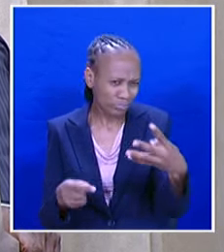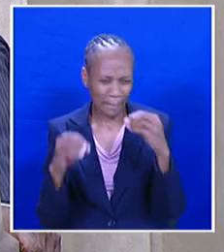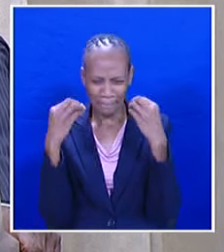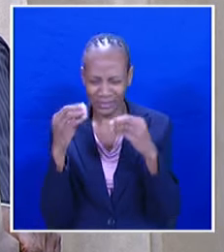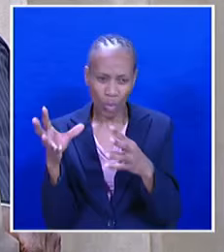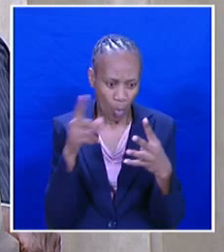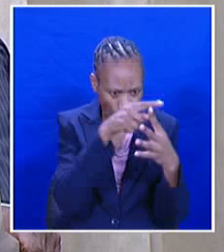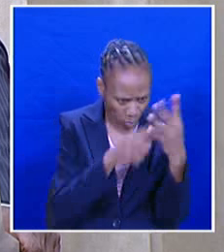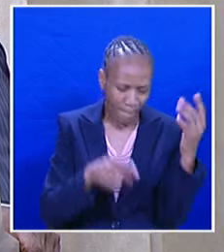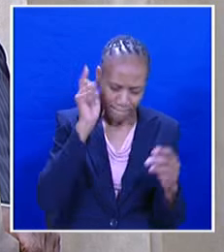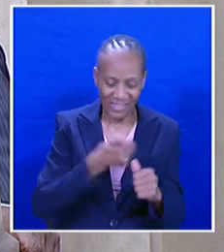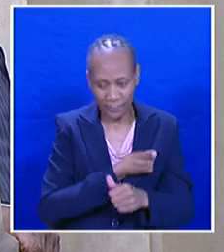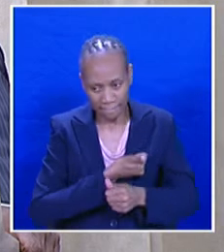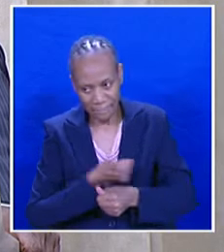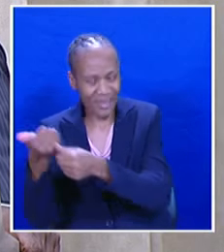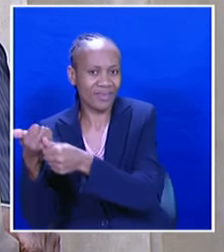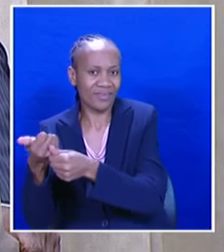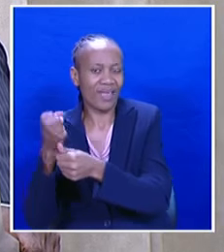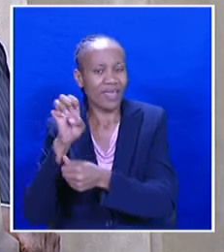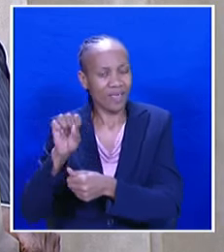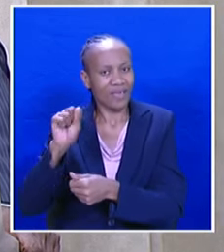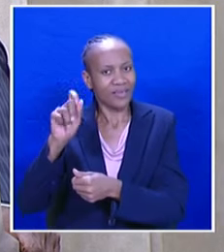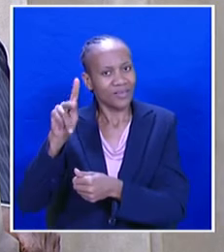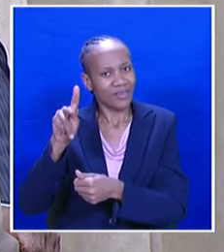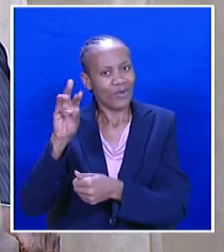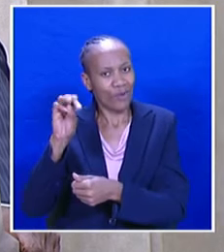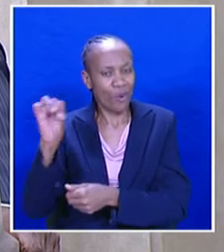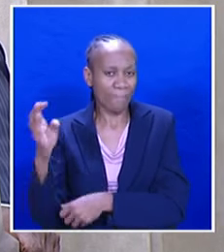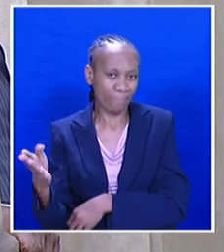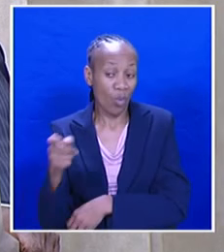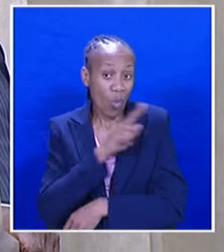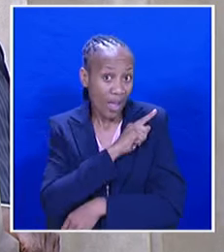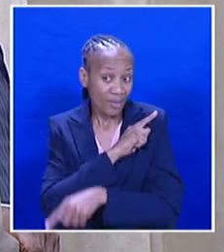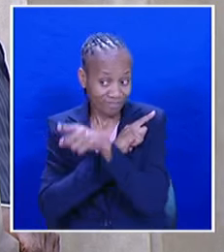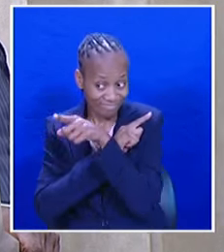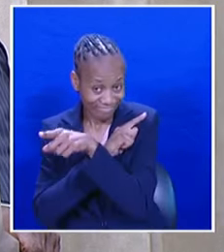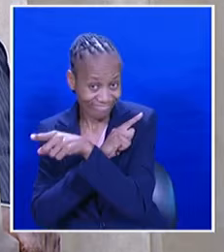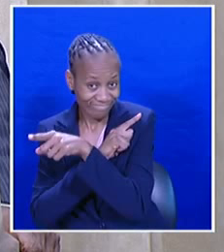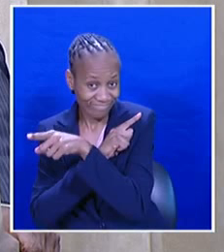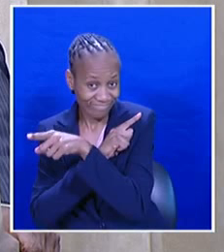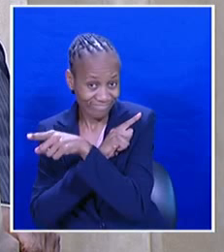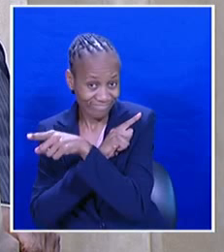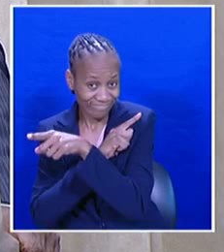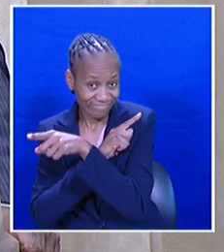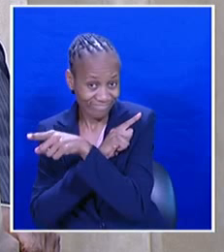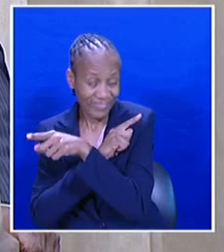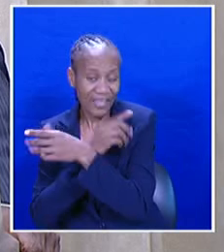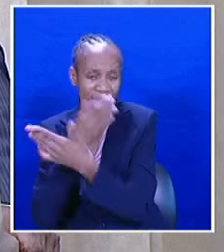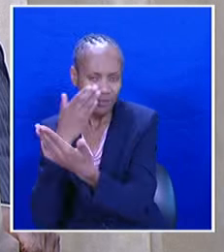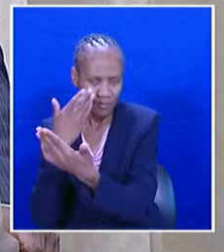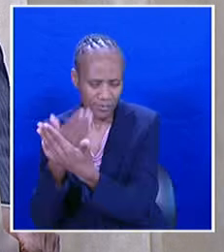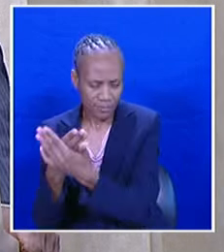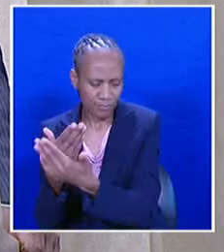must pay up what we owe to Eskom so that Eskom can have sufficient resources to address the